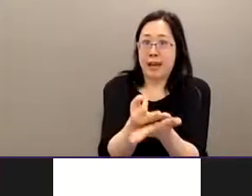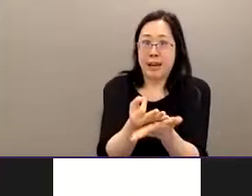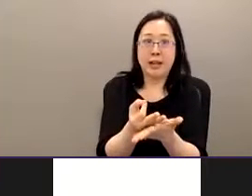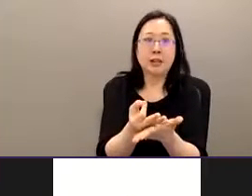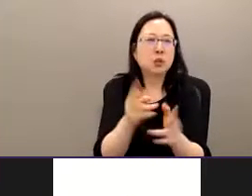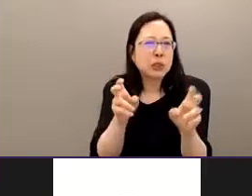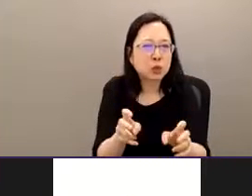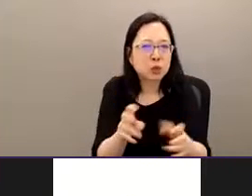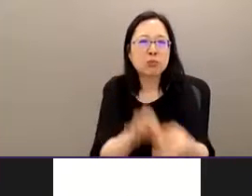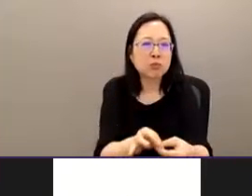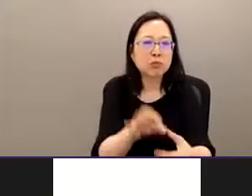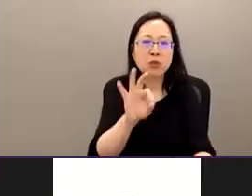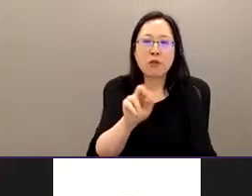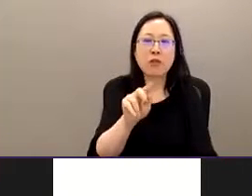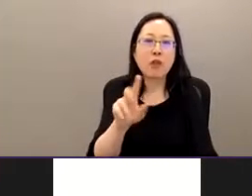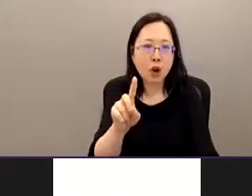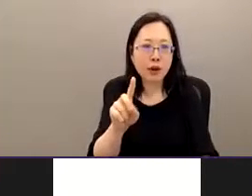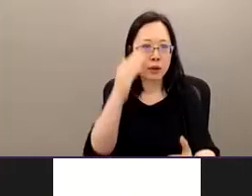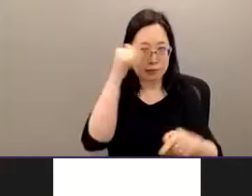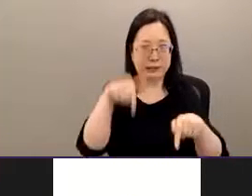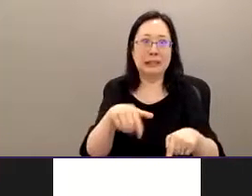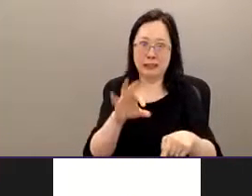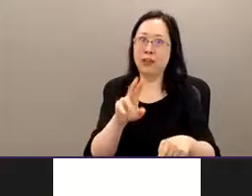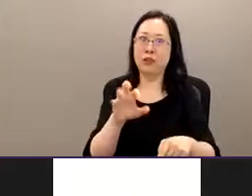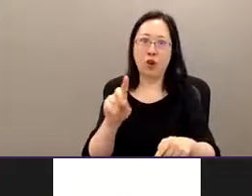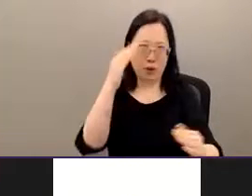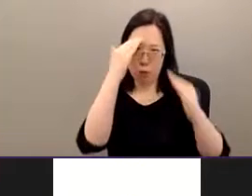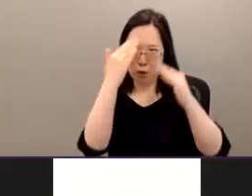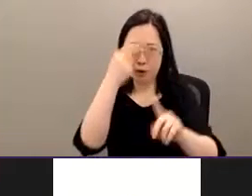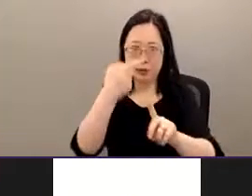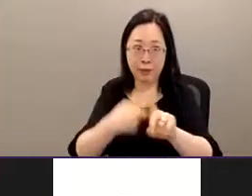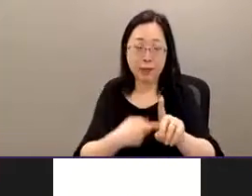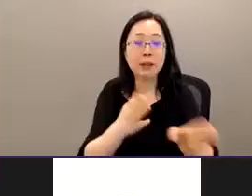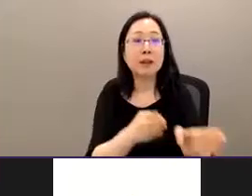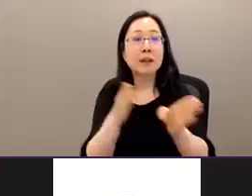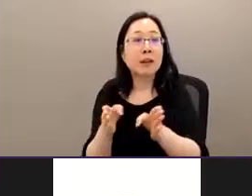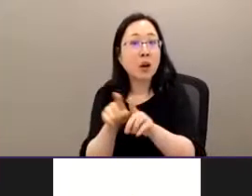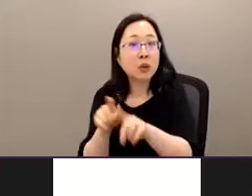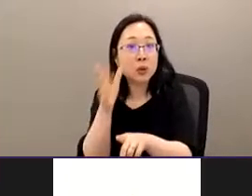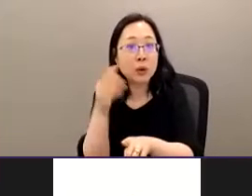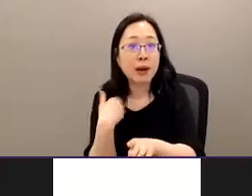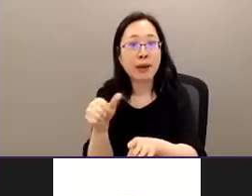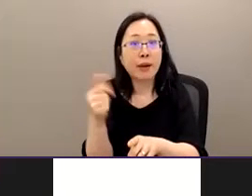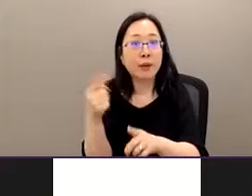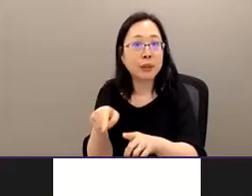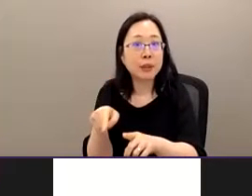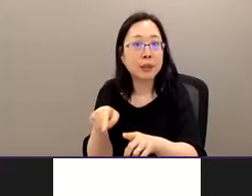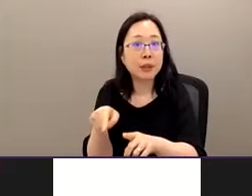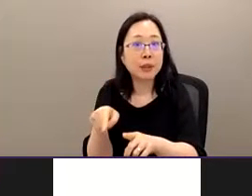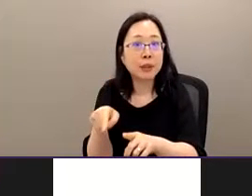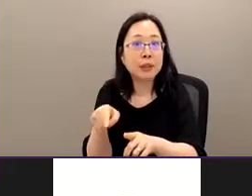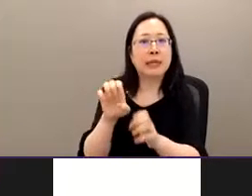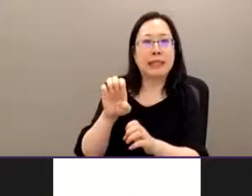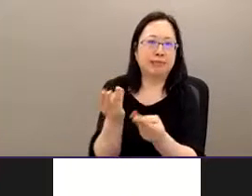scams, because we are entering Fraud Awareness Month. And we also have another one on estate planning. And stay tuned, because we're